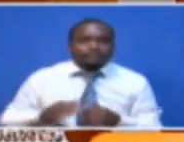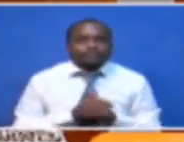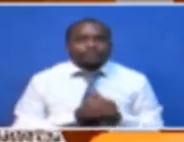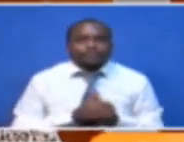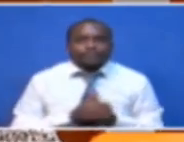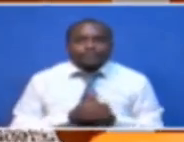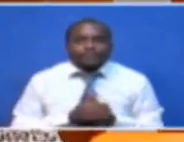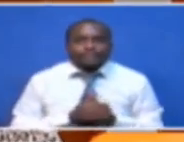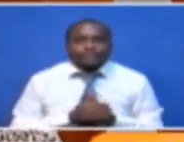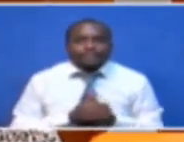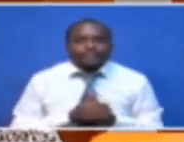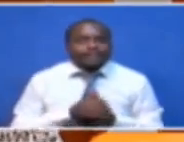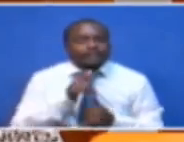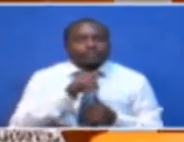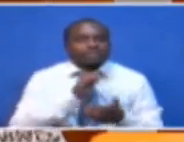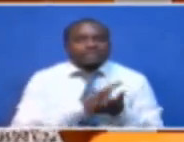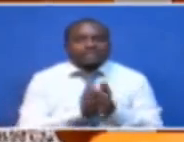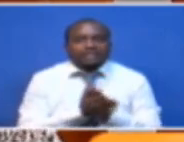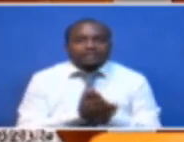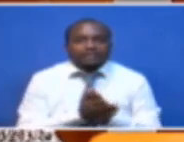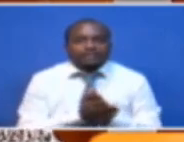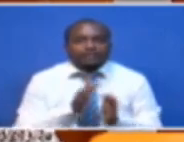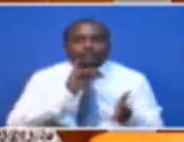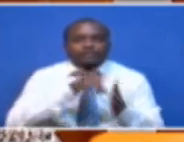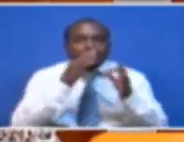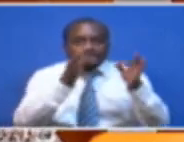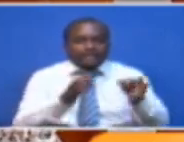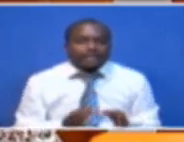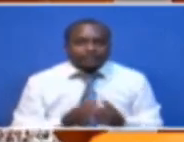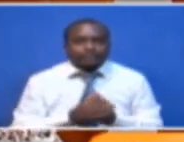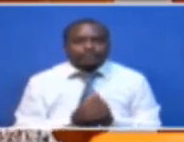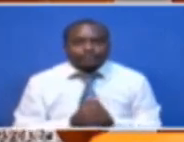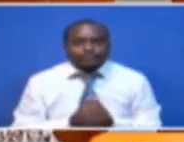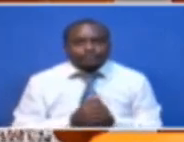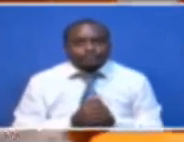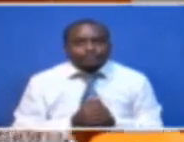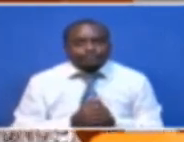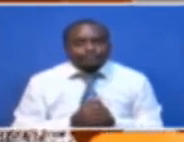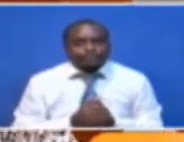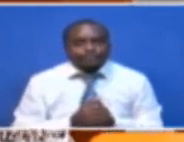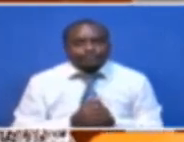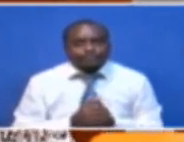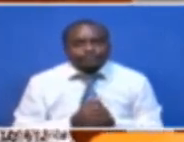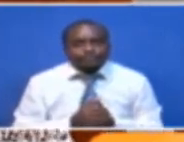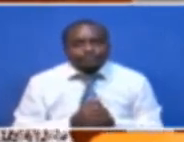he was nothing. He was just a clerk. Yes. Do you know what happened? Go on.